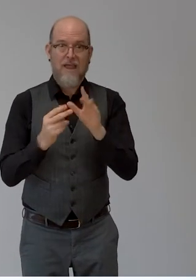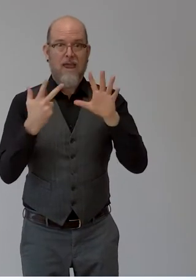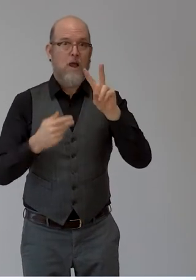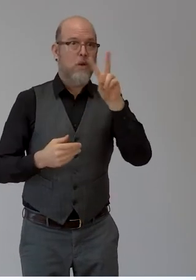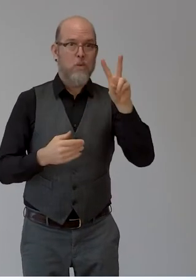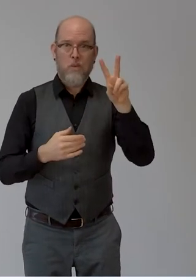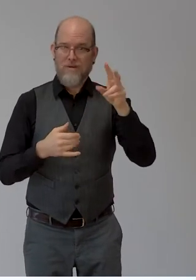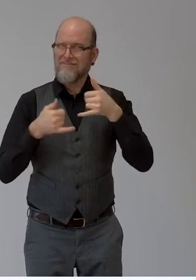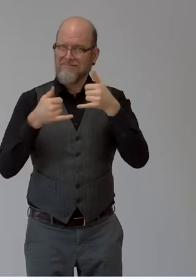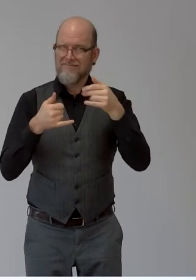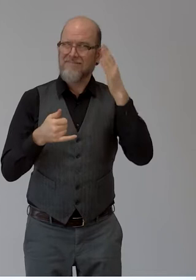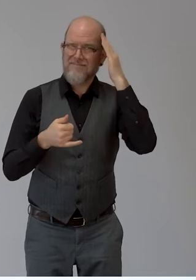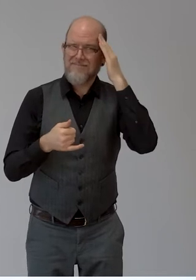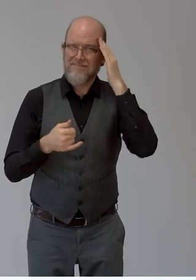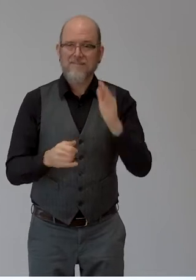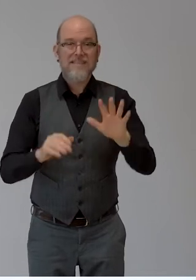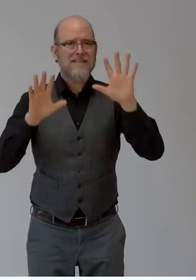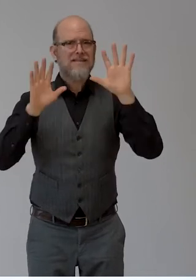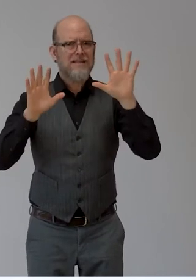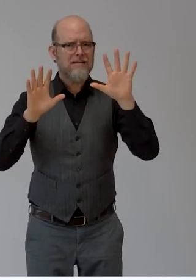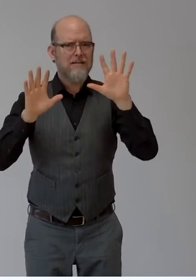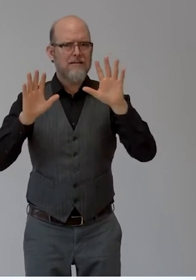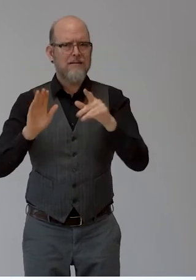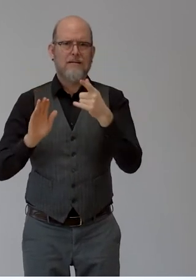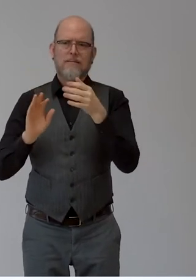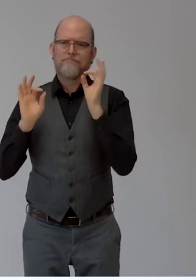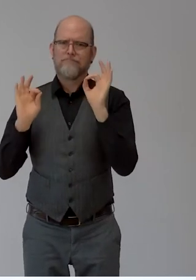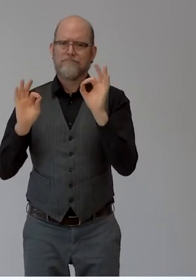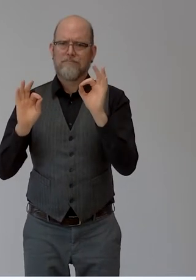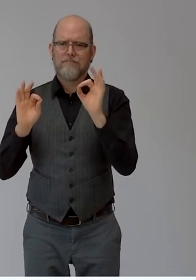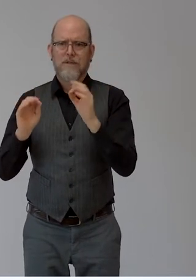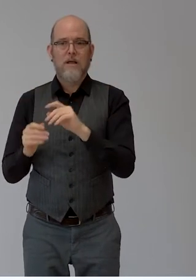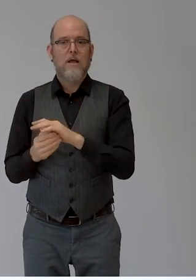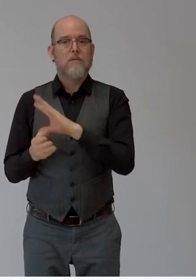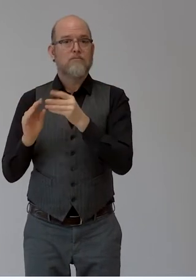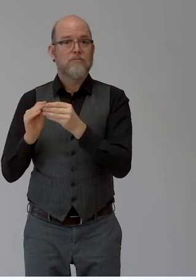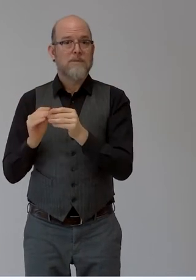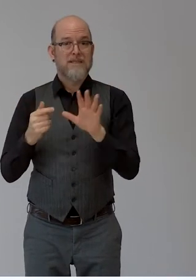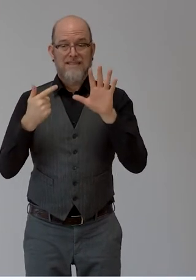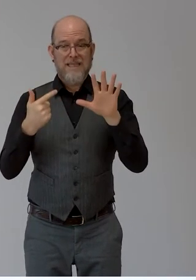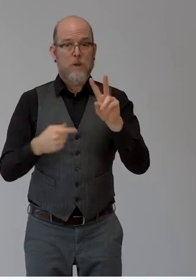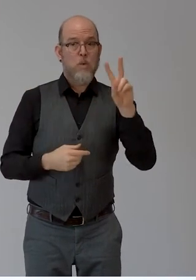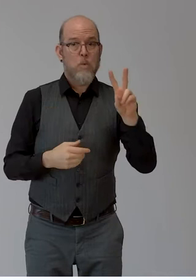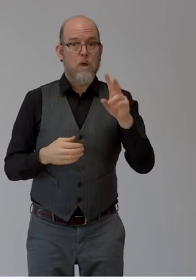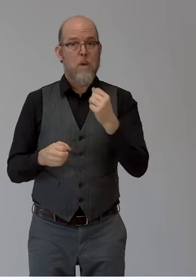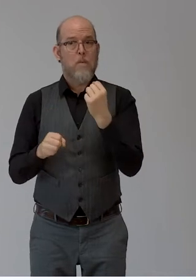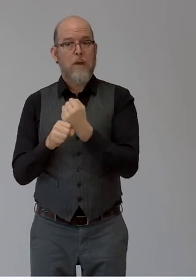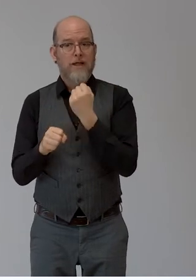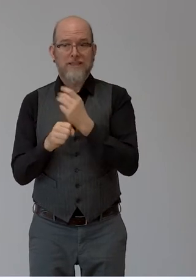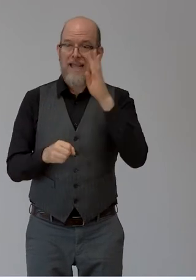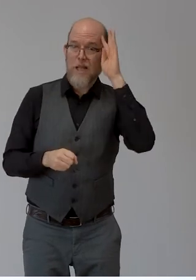and 72 innovative practices. And we did the effort, since we cannot meet in person, to make videos about